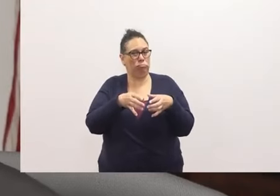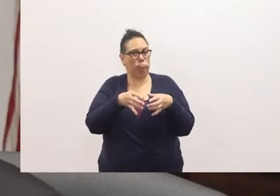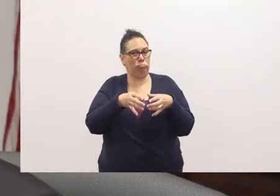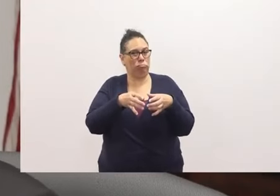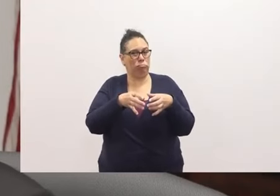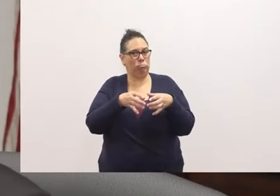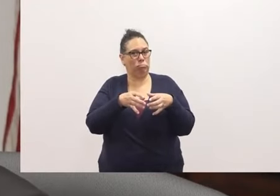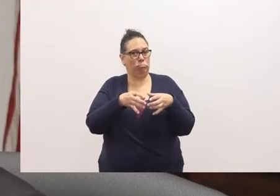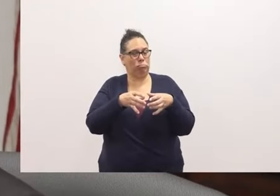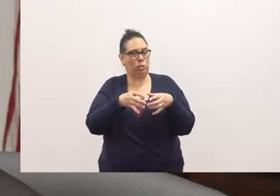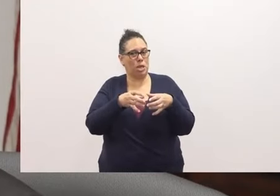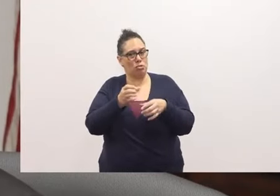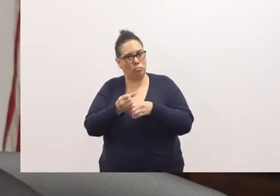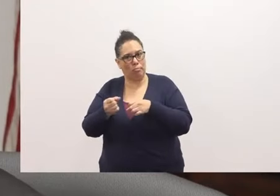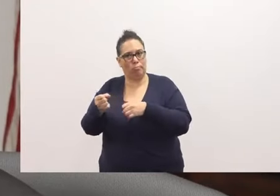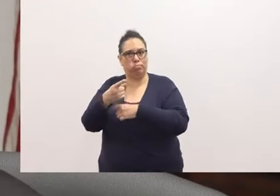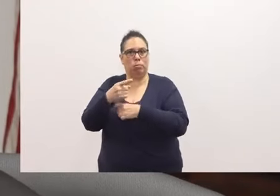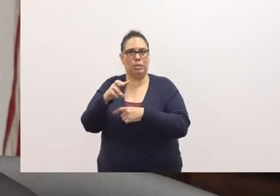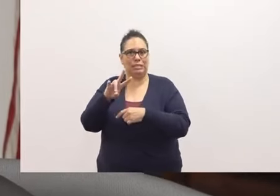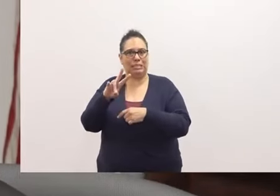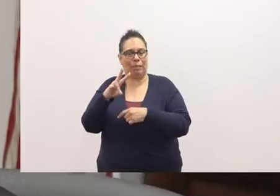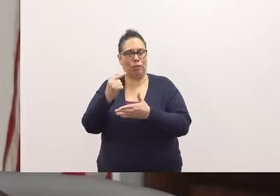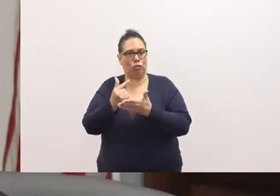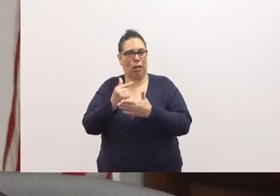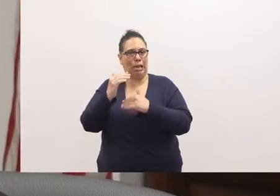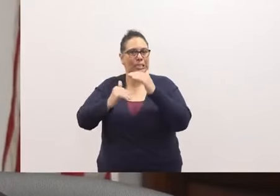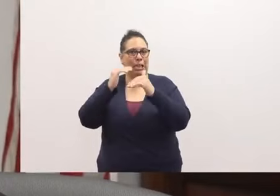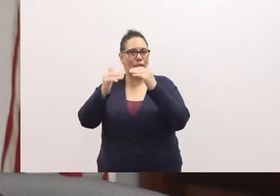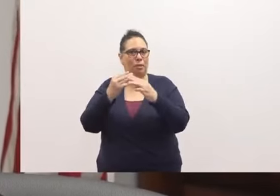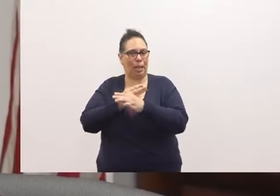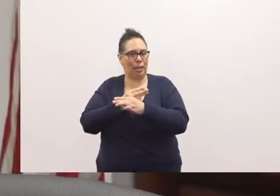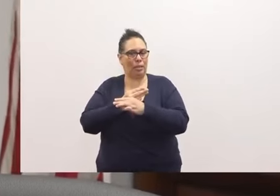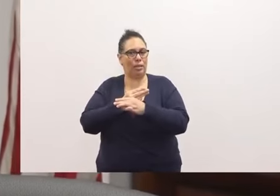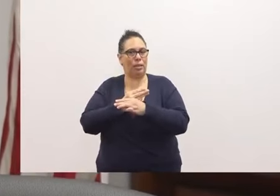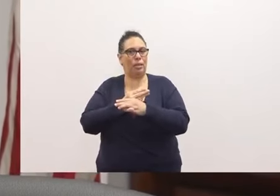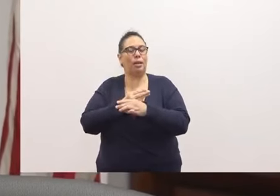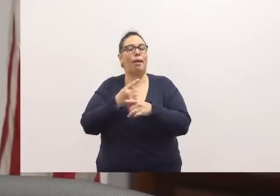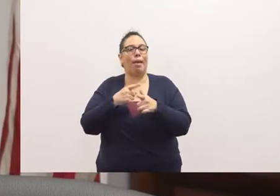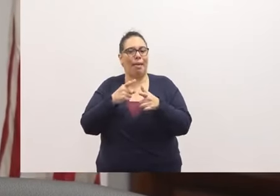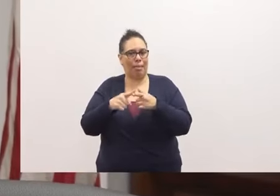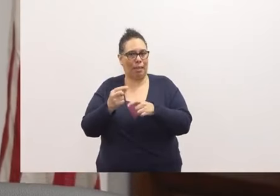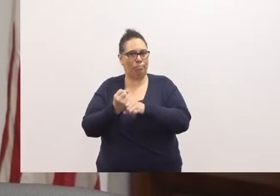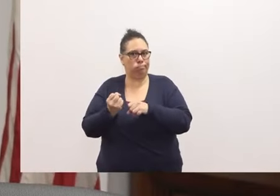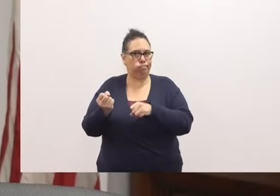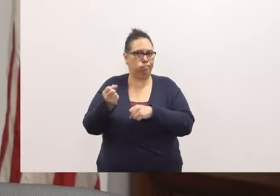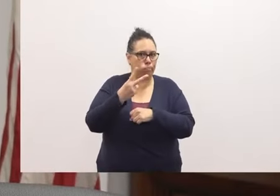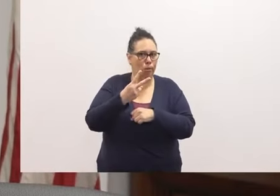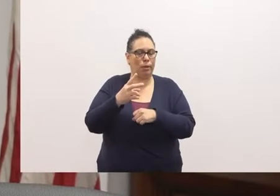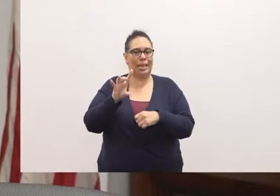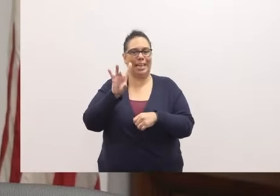students into seventh grade accelerated math so that they can get into the eighth grade algebra pathway,